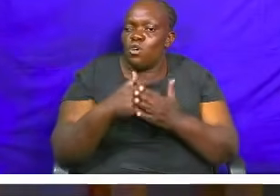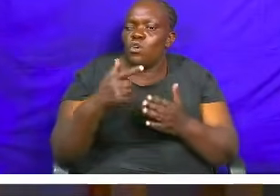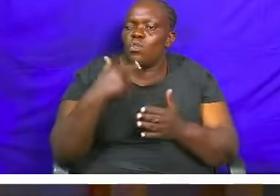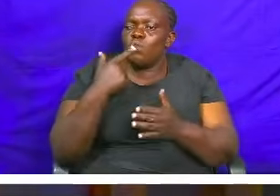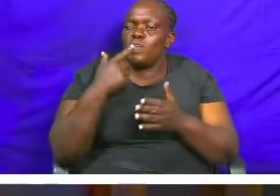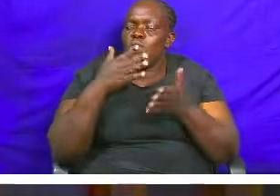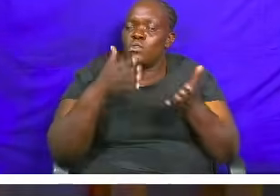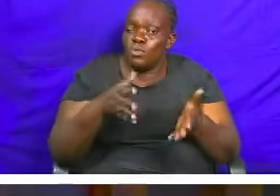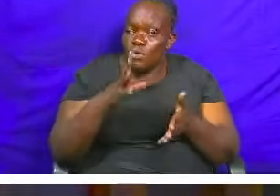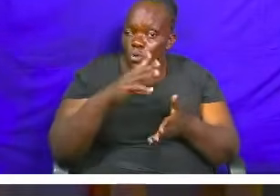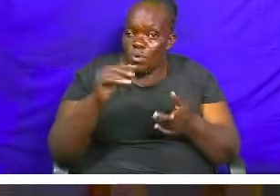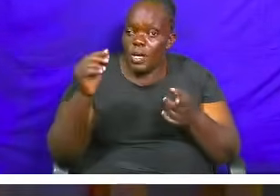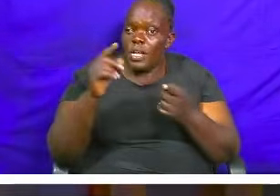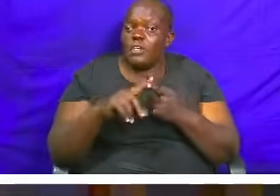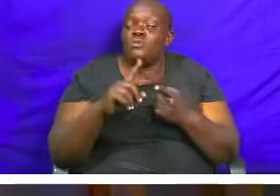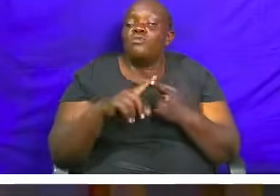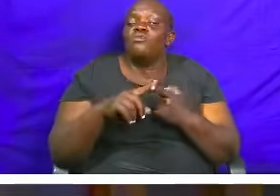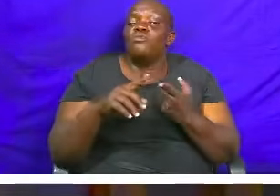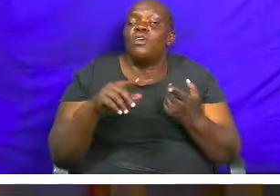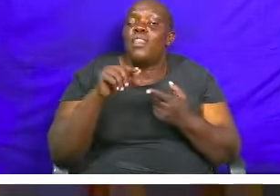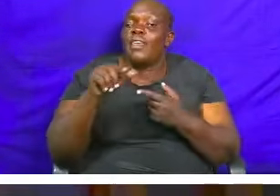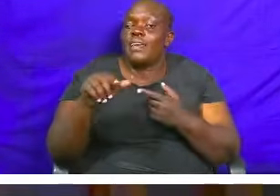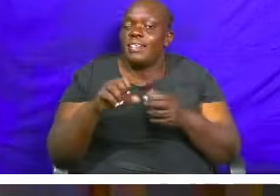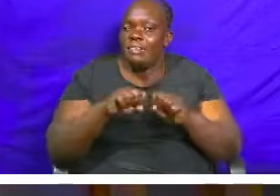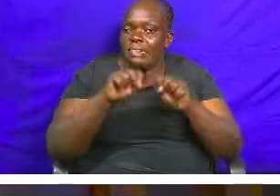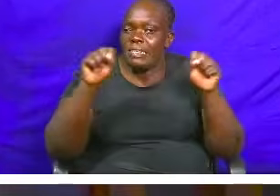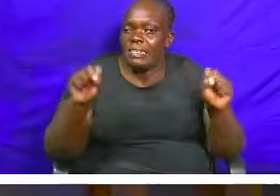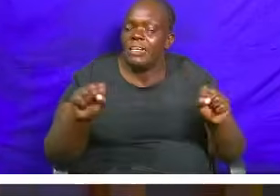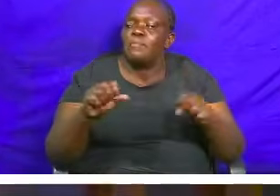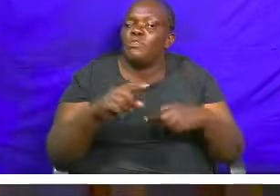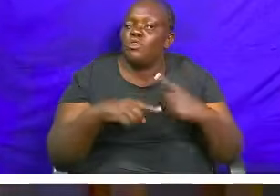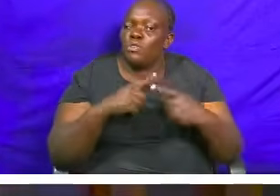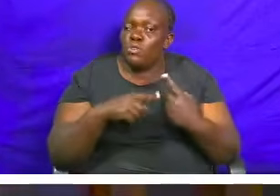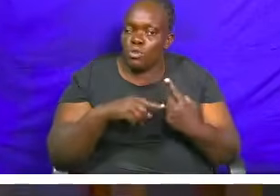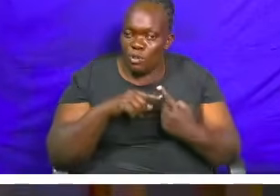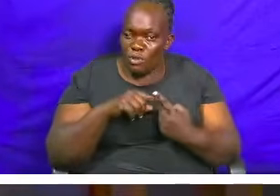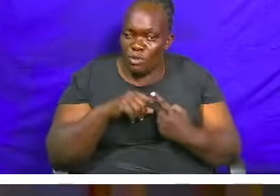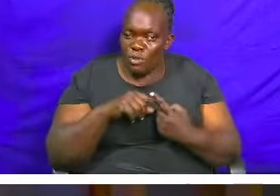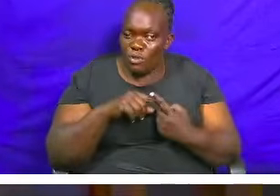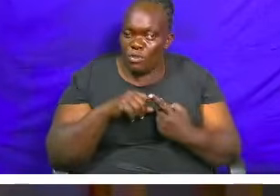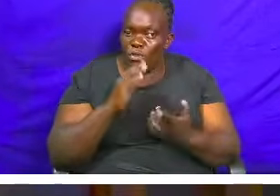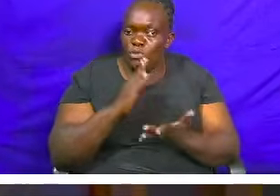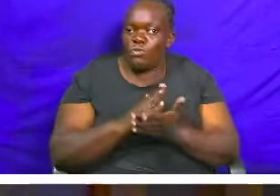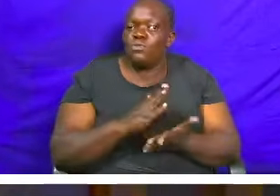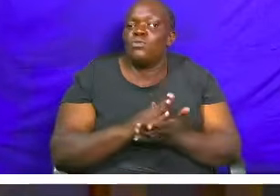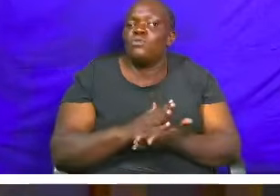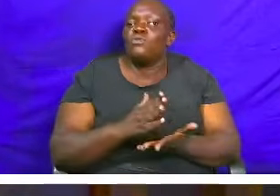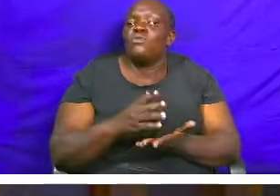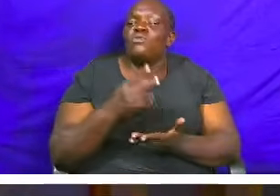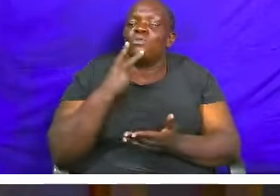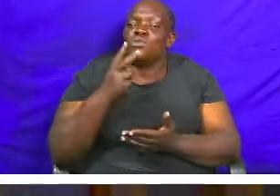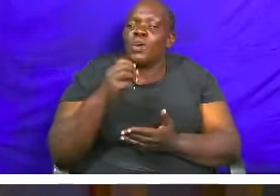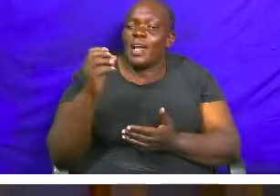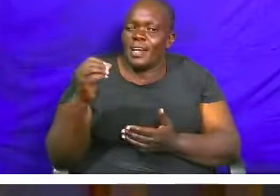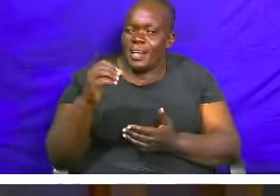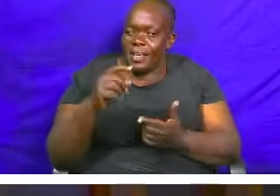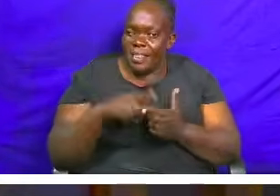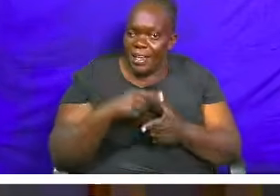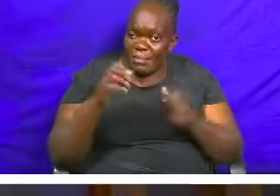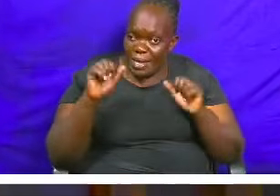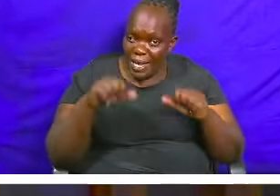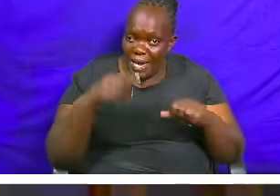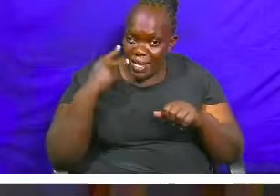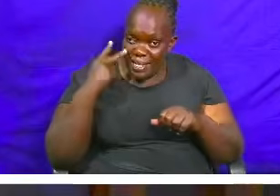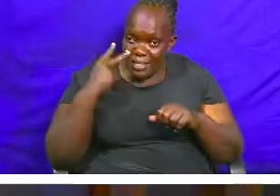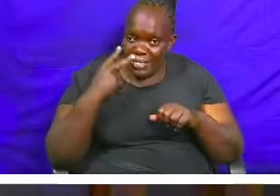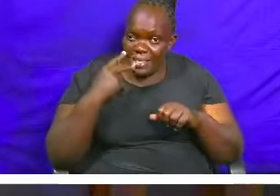if we went ahead with that system, continue with that system, today we could be probably at 200. I can tell you. Actually, that's